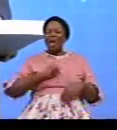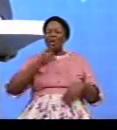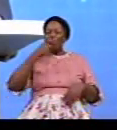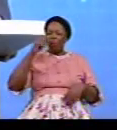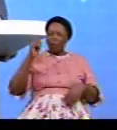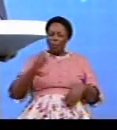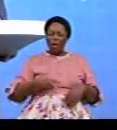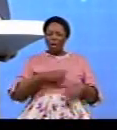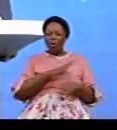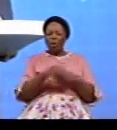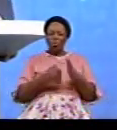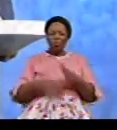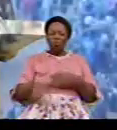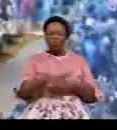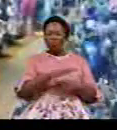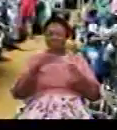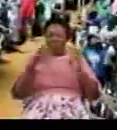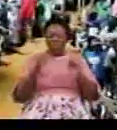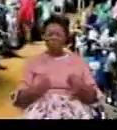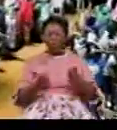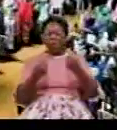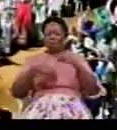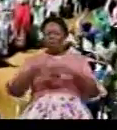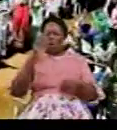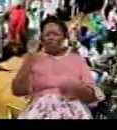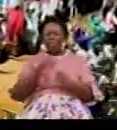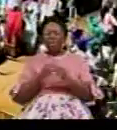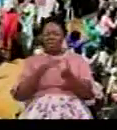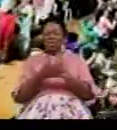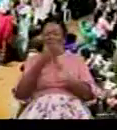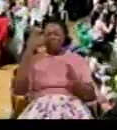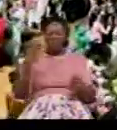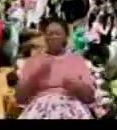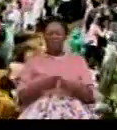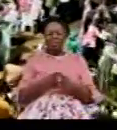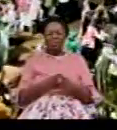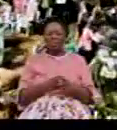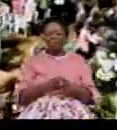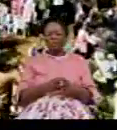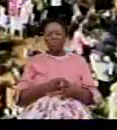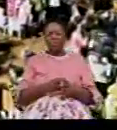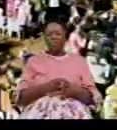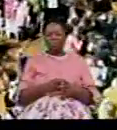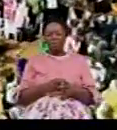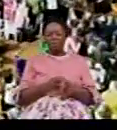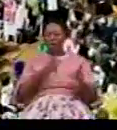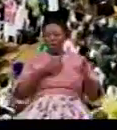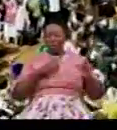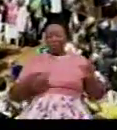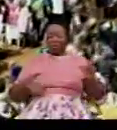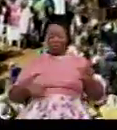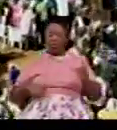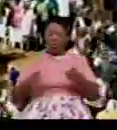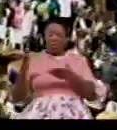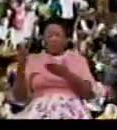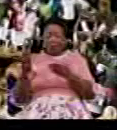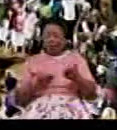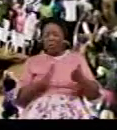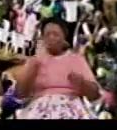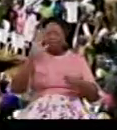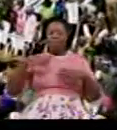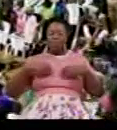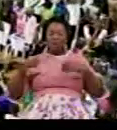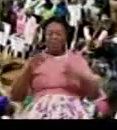your eyes and see in Jesus' name. Lord, impediment your in your